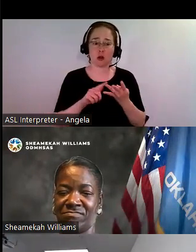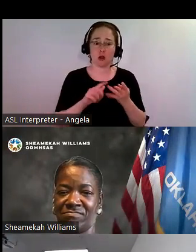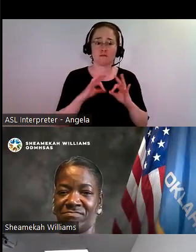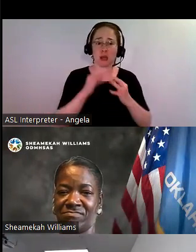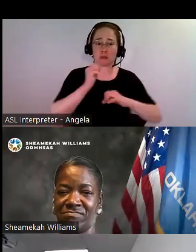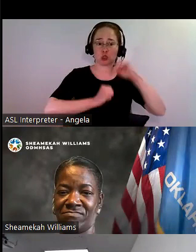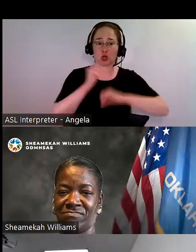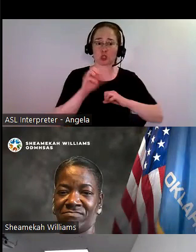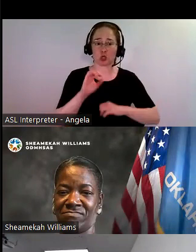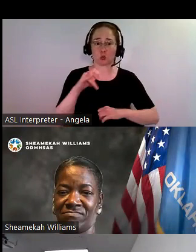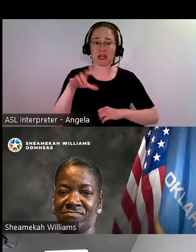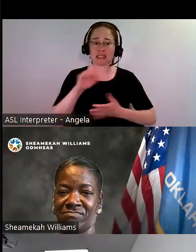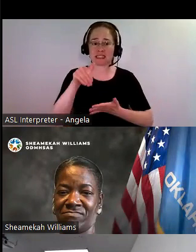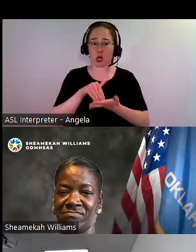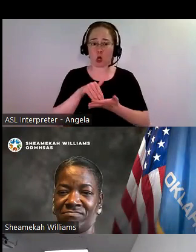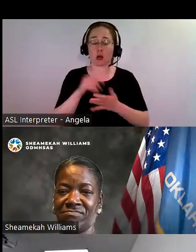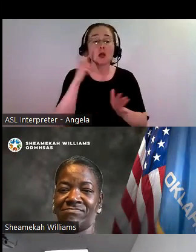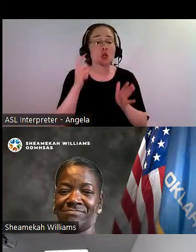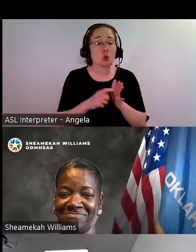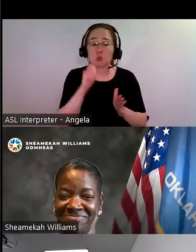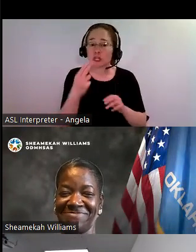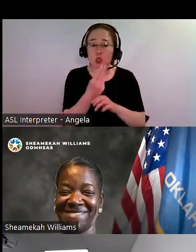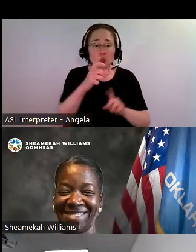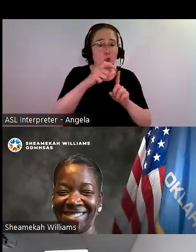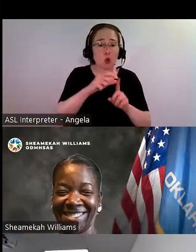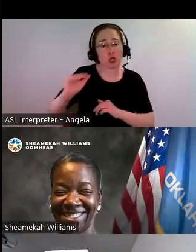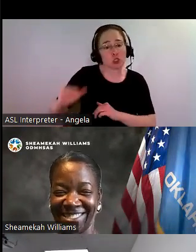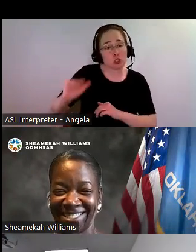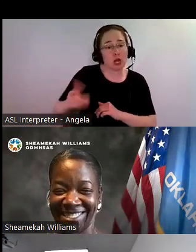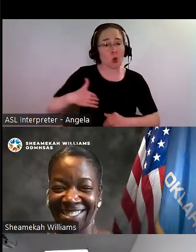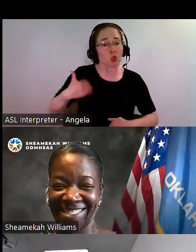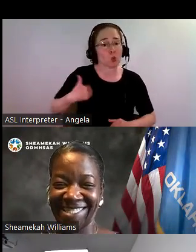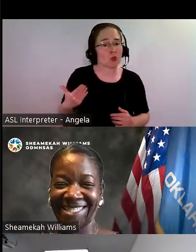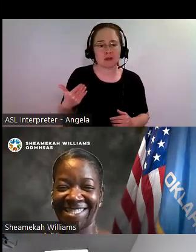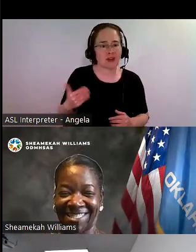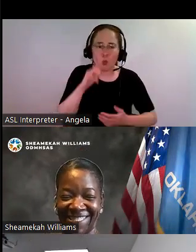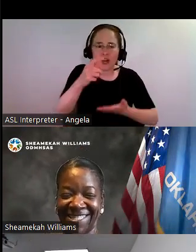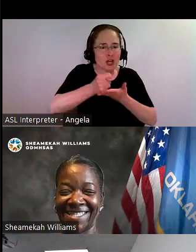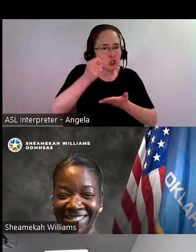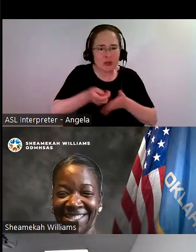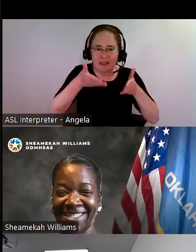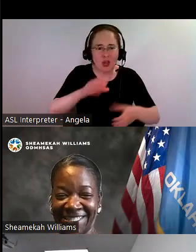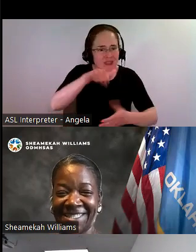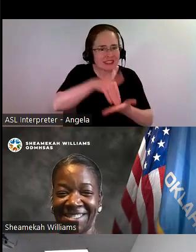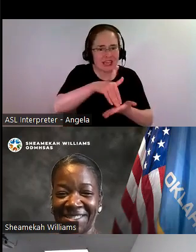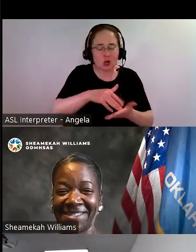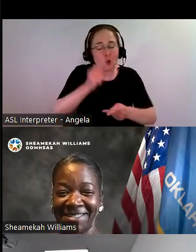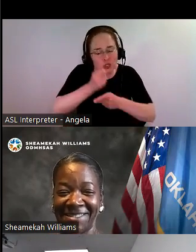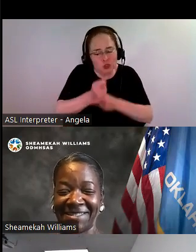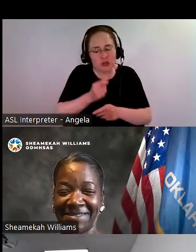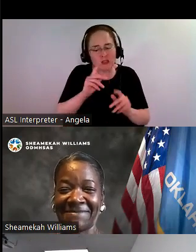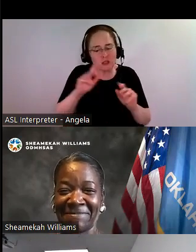use the word child and we didn't use the word youth, because that's not who we're going to treat at the centers. We're going to treat the